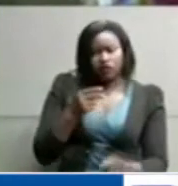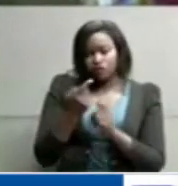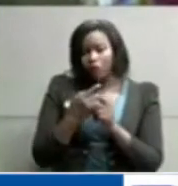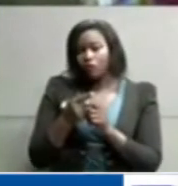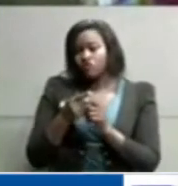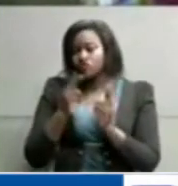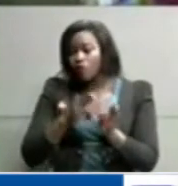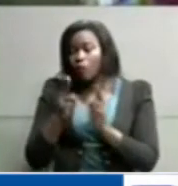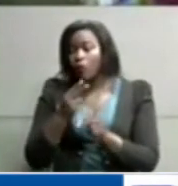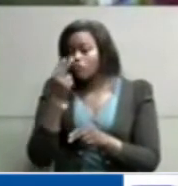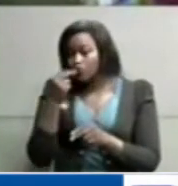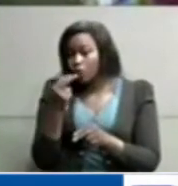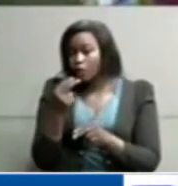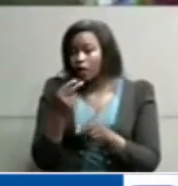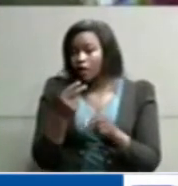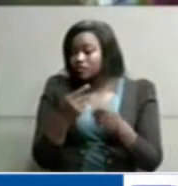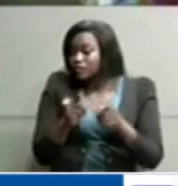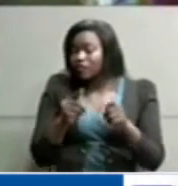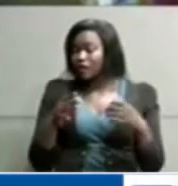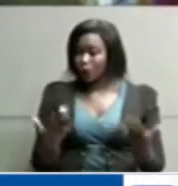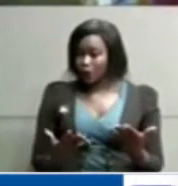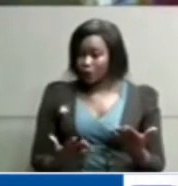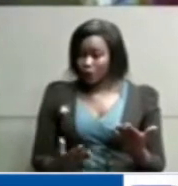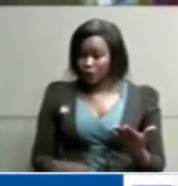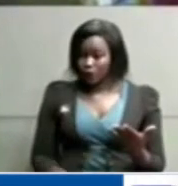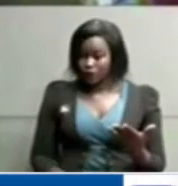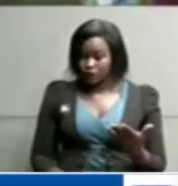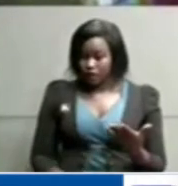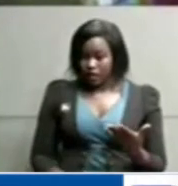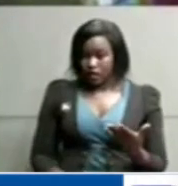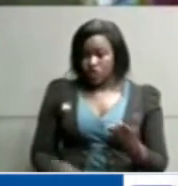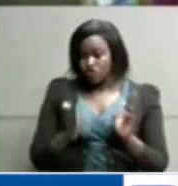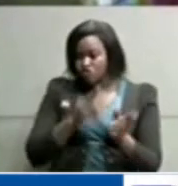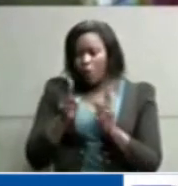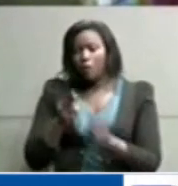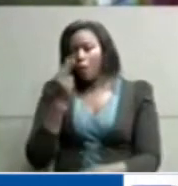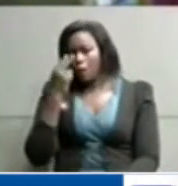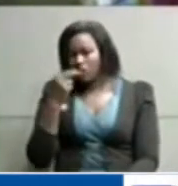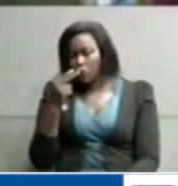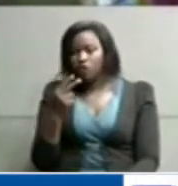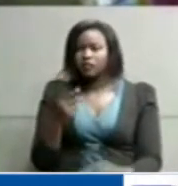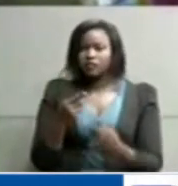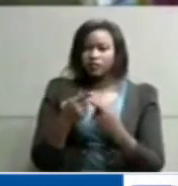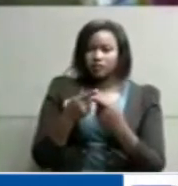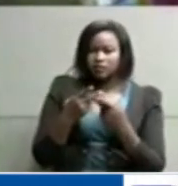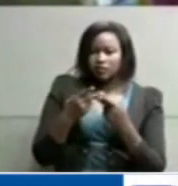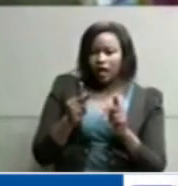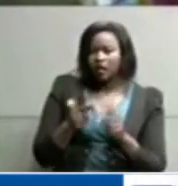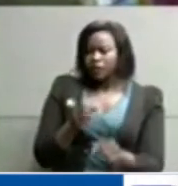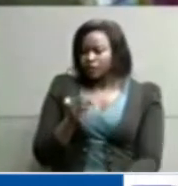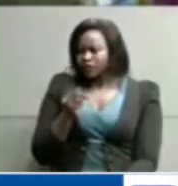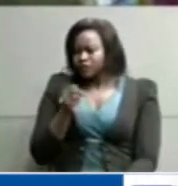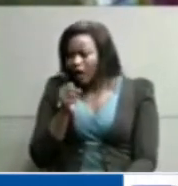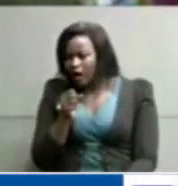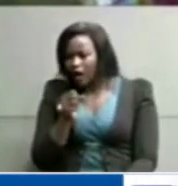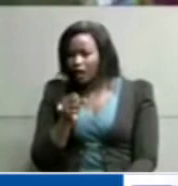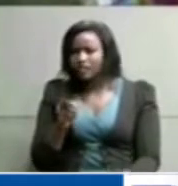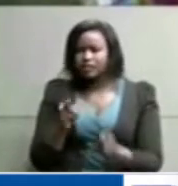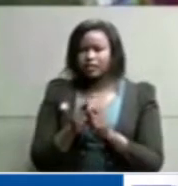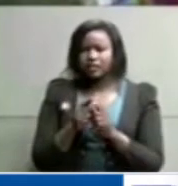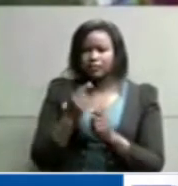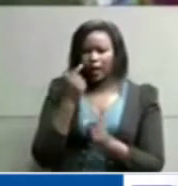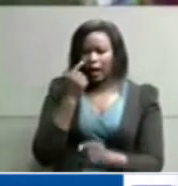flu is that while in the normal flu, you begin with sneezing and watery eyes,